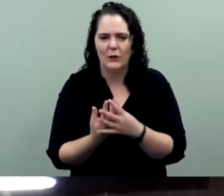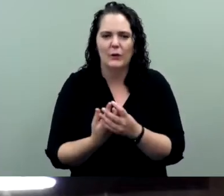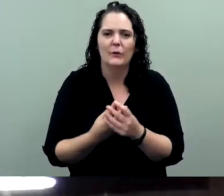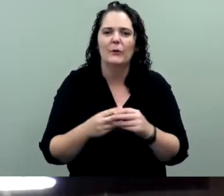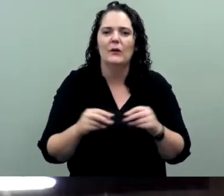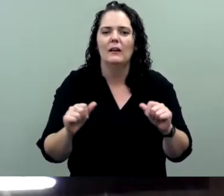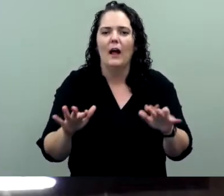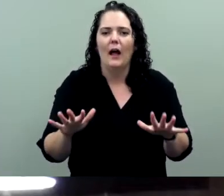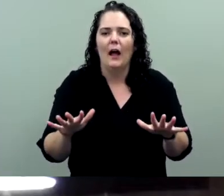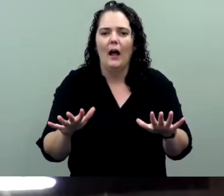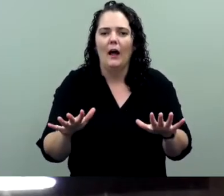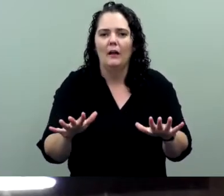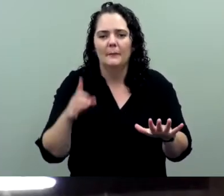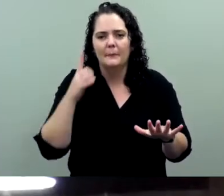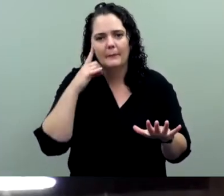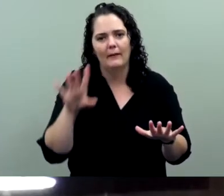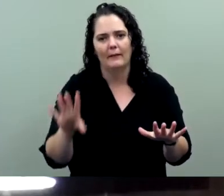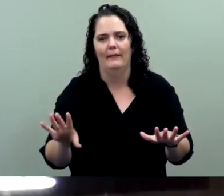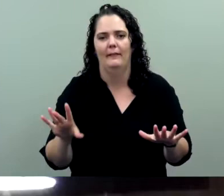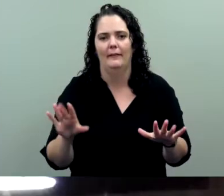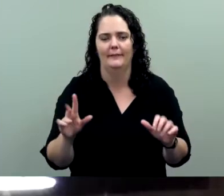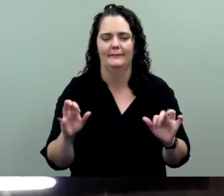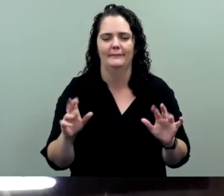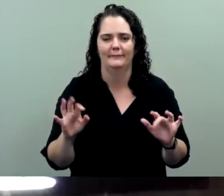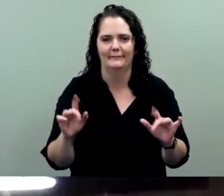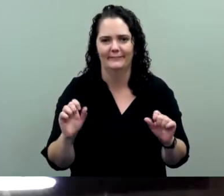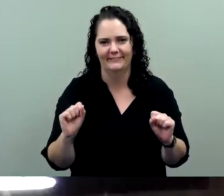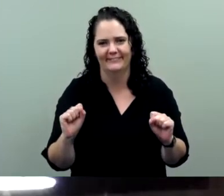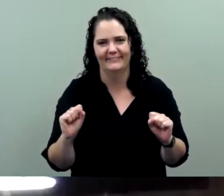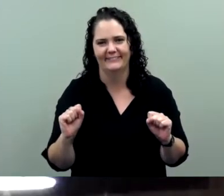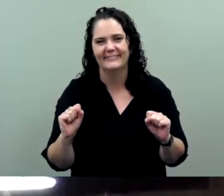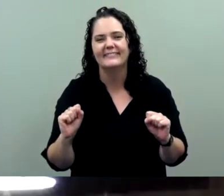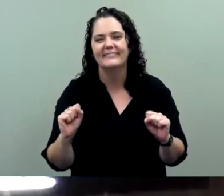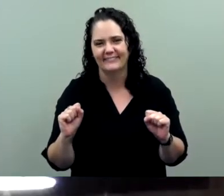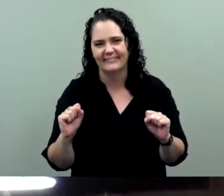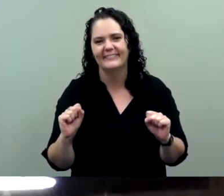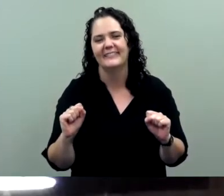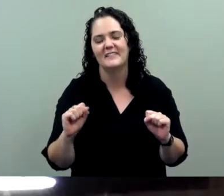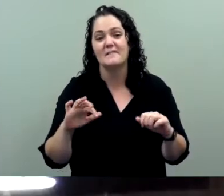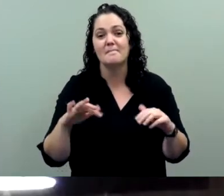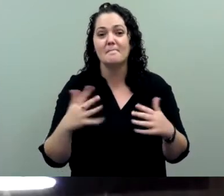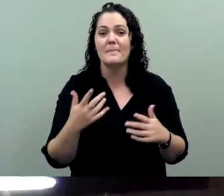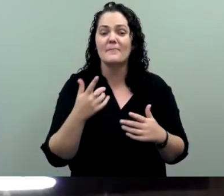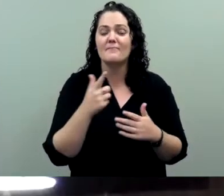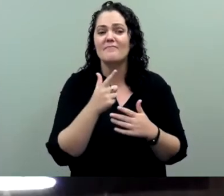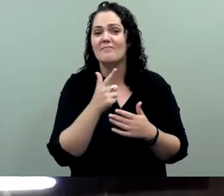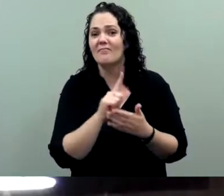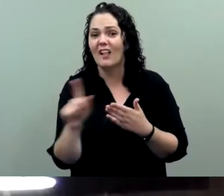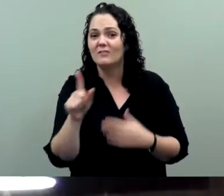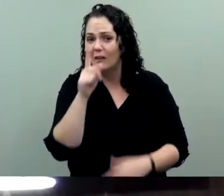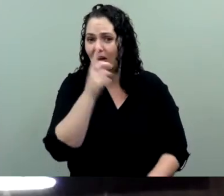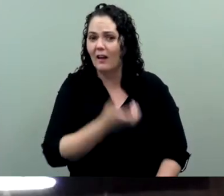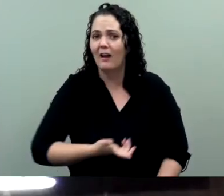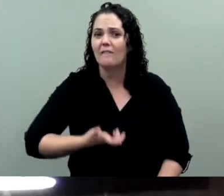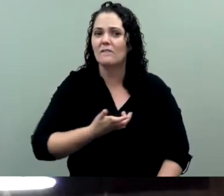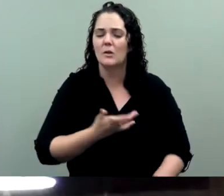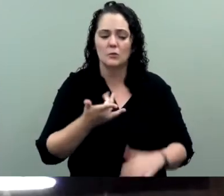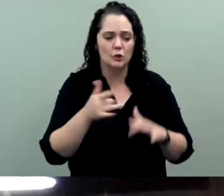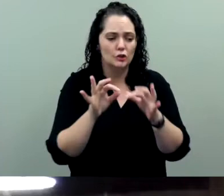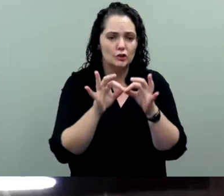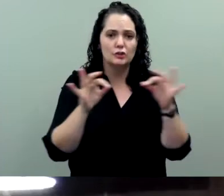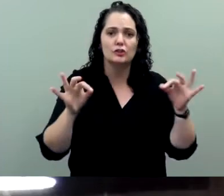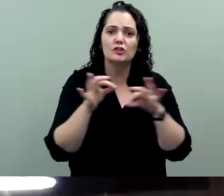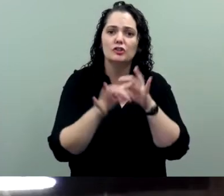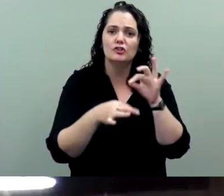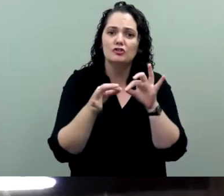that, pop that, get all those rubber bands back off. If it's more comfortable for you to wrap with tape or string or something like that,